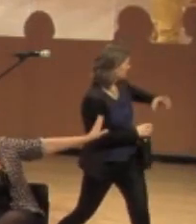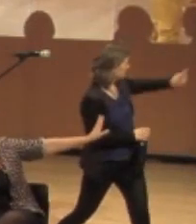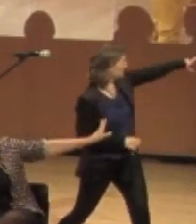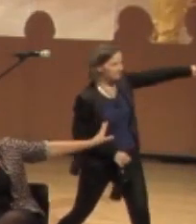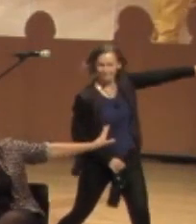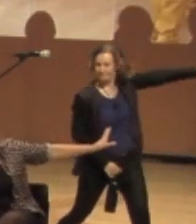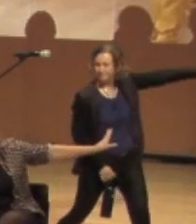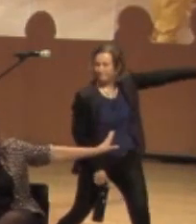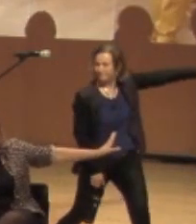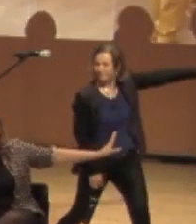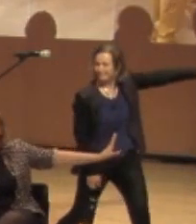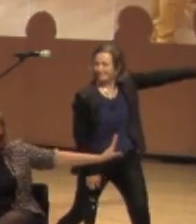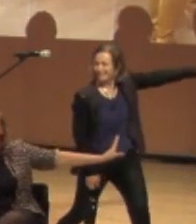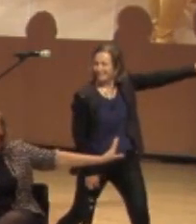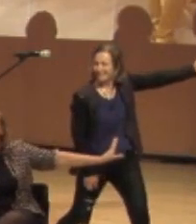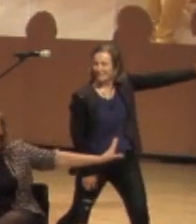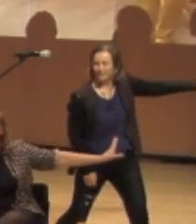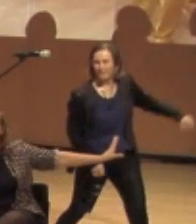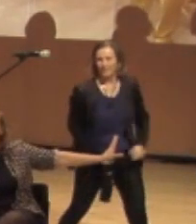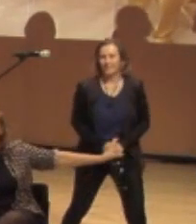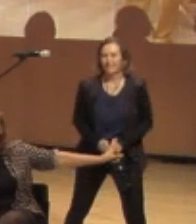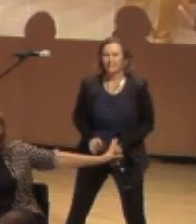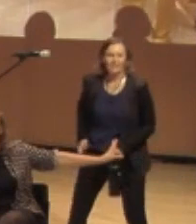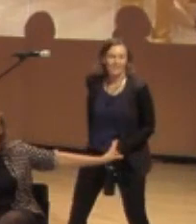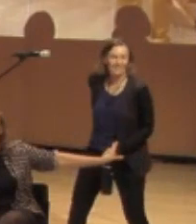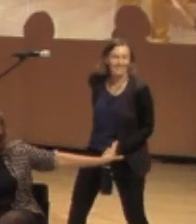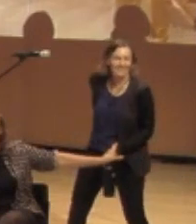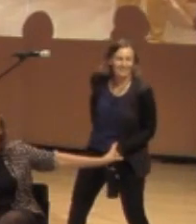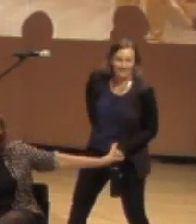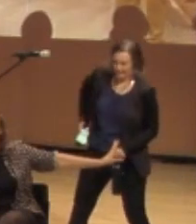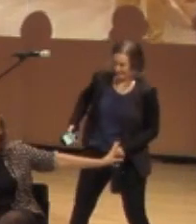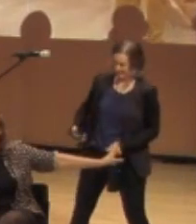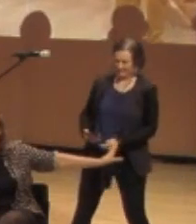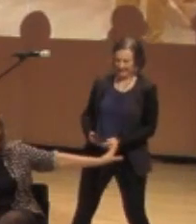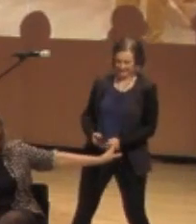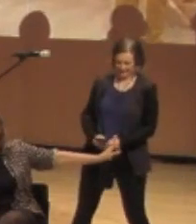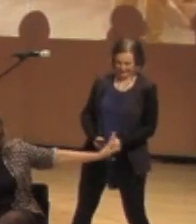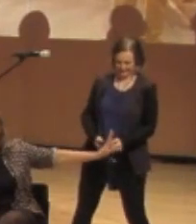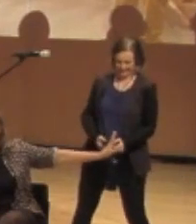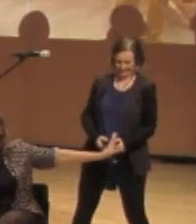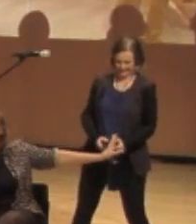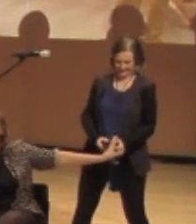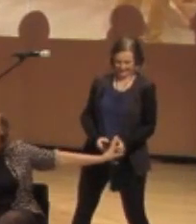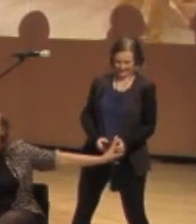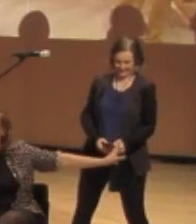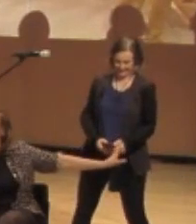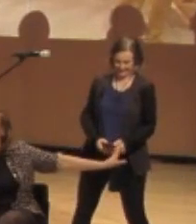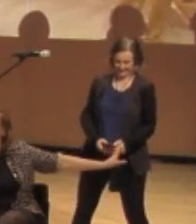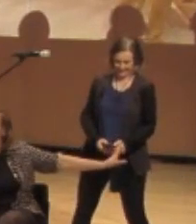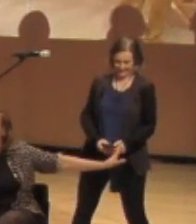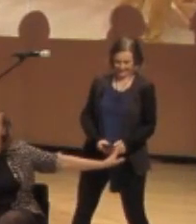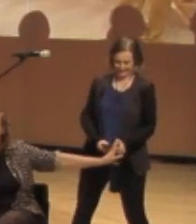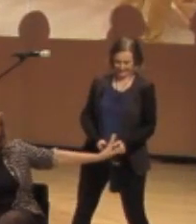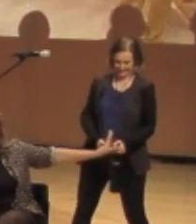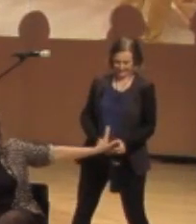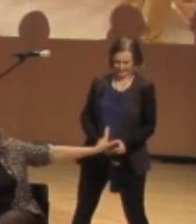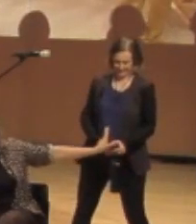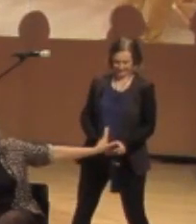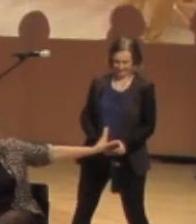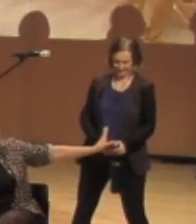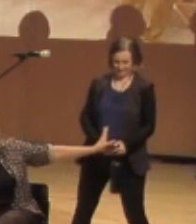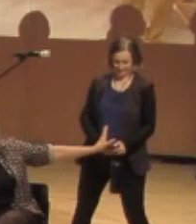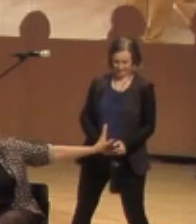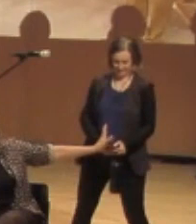FAA corner but I think we're going to have to wait until the next break but in there at the next break I think it's